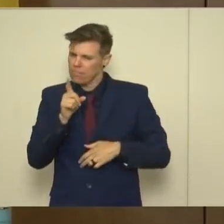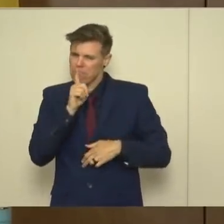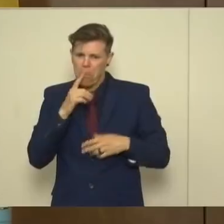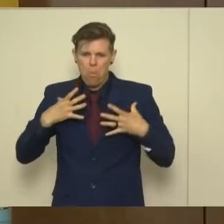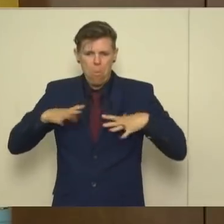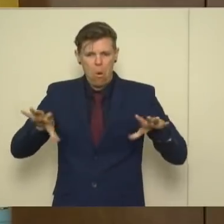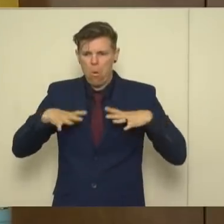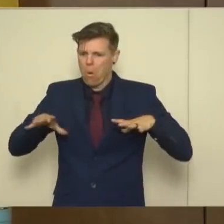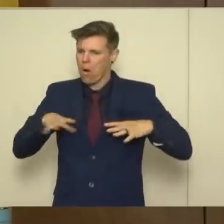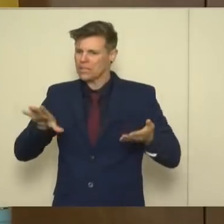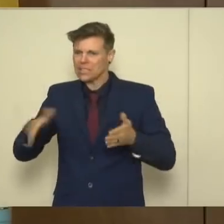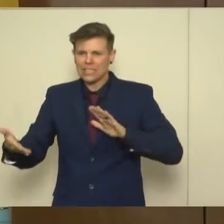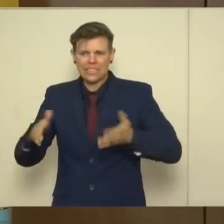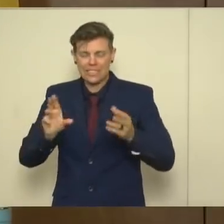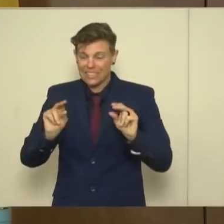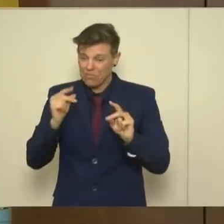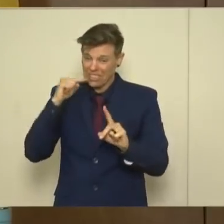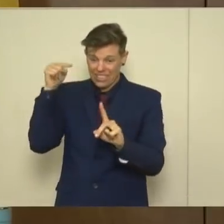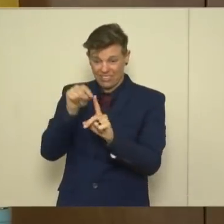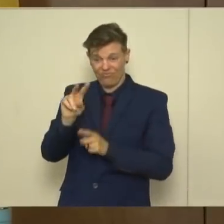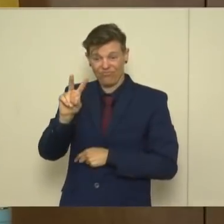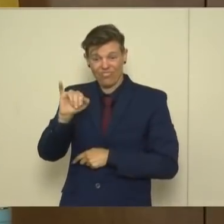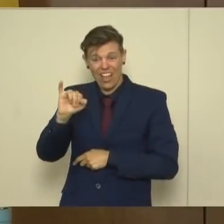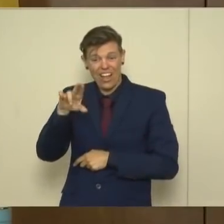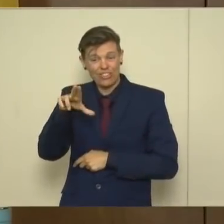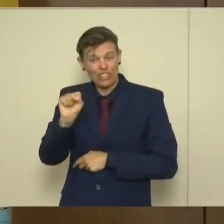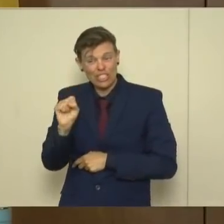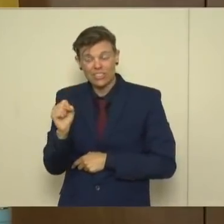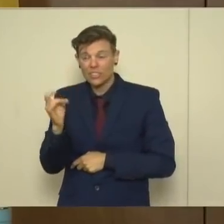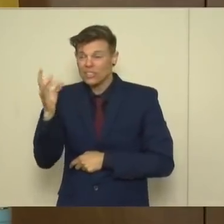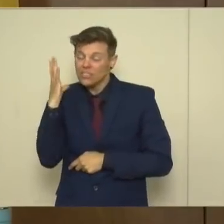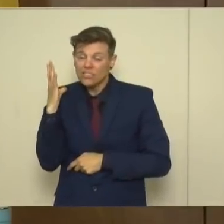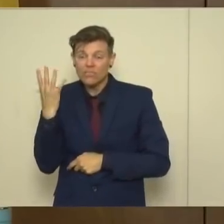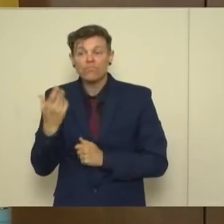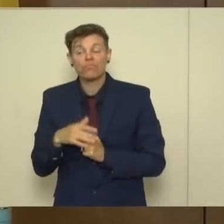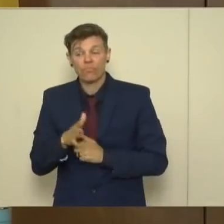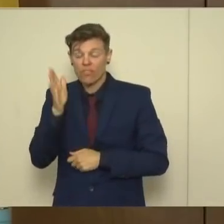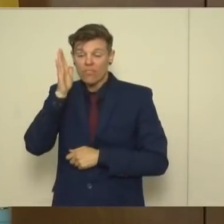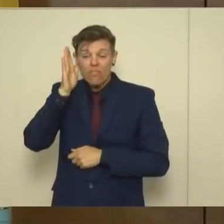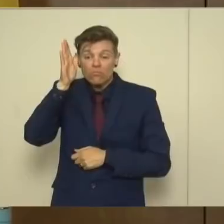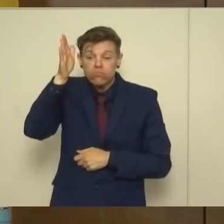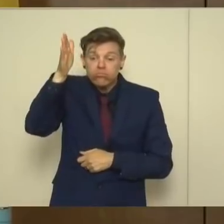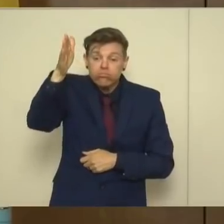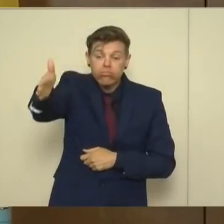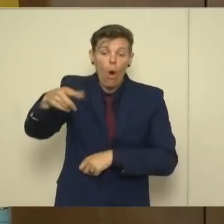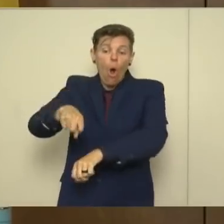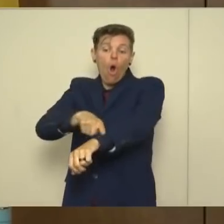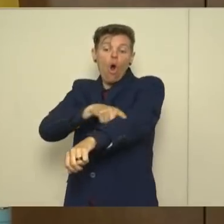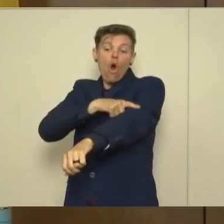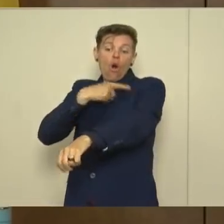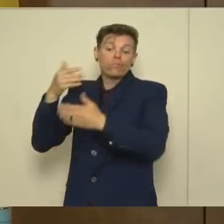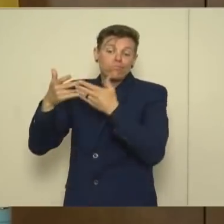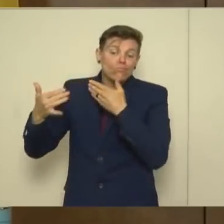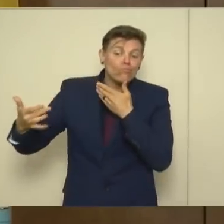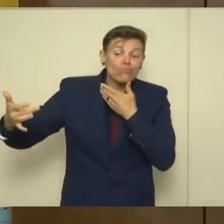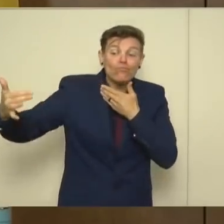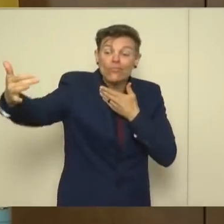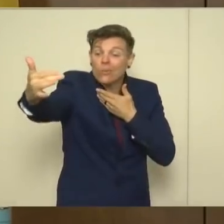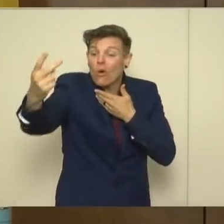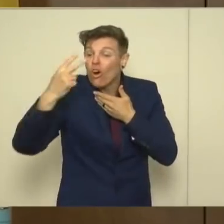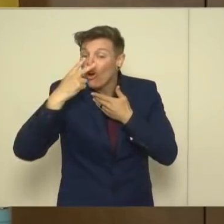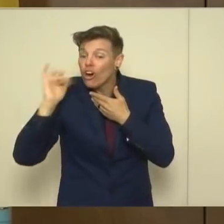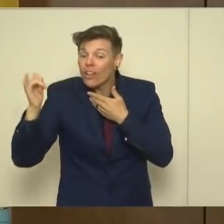exactly what the long-term effects are and aren't for many populations, and including many